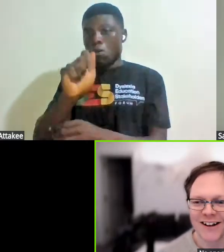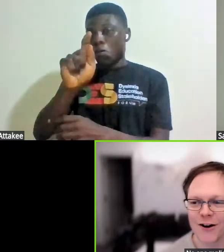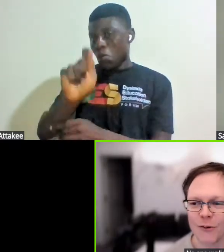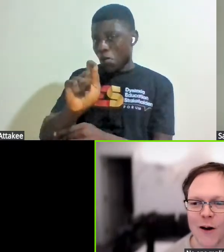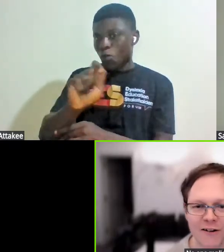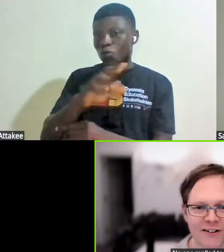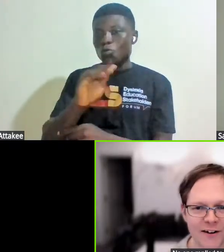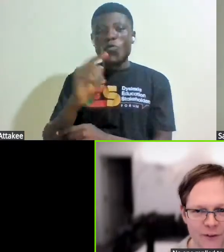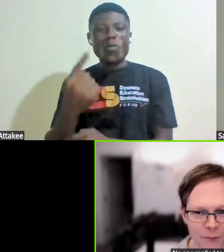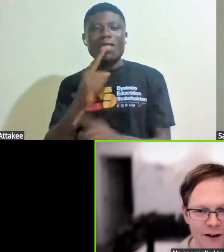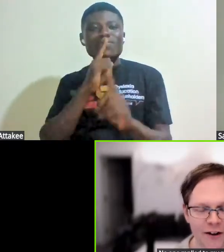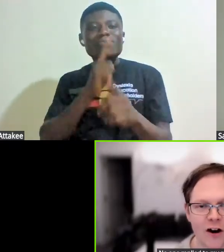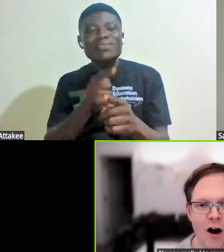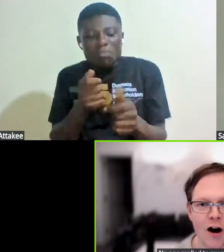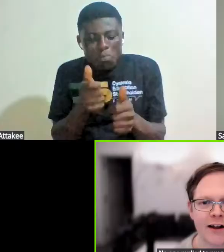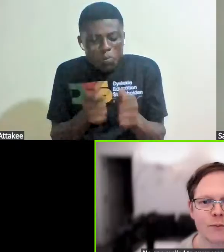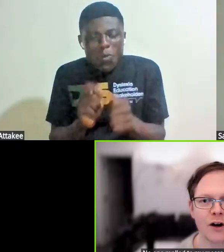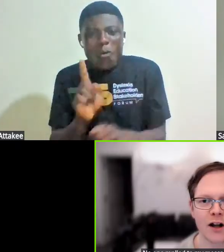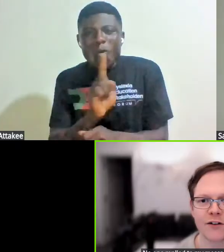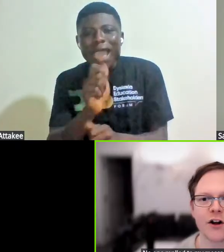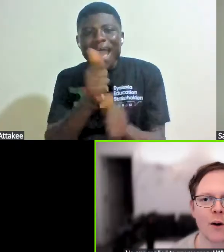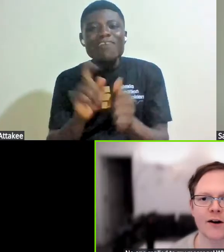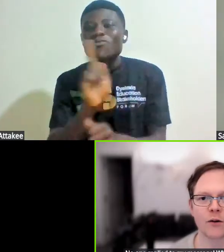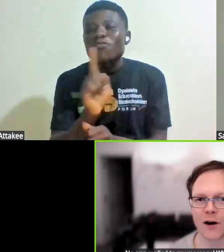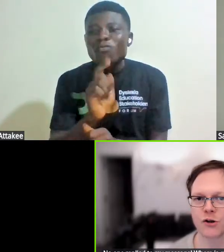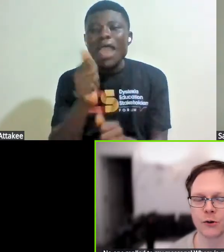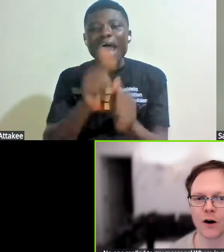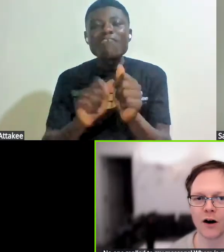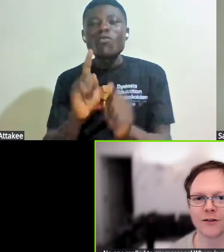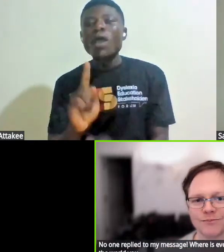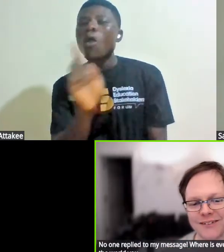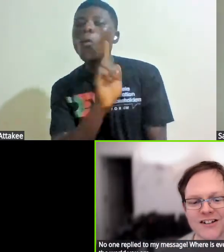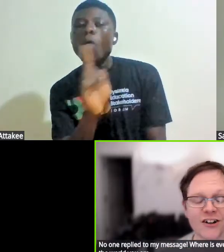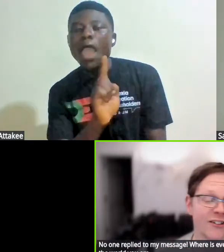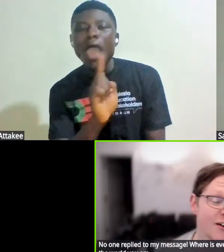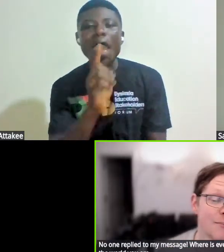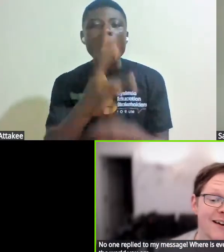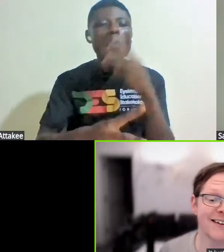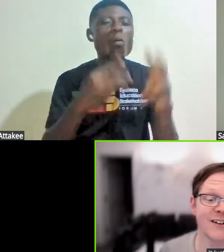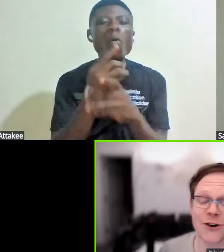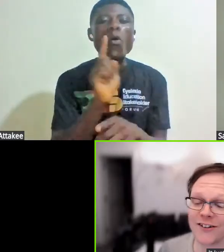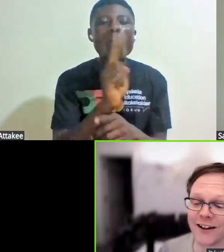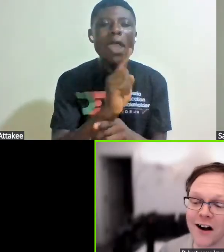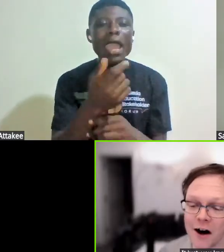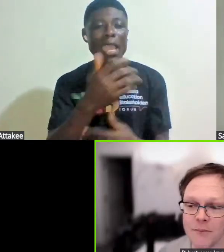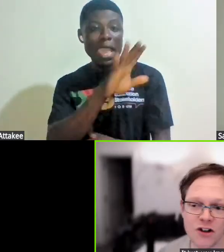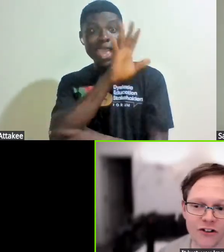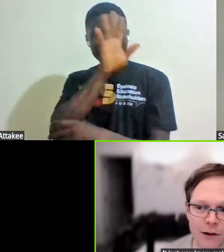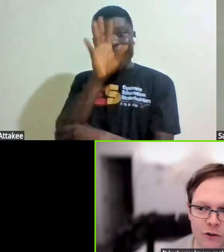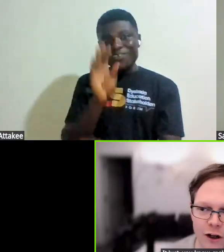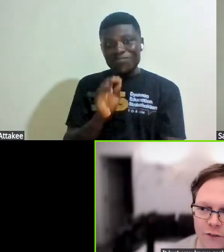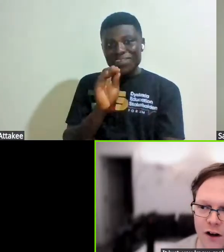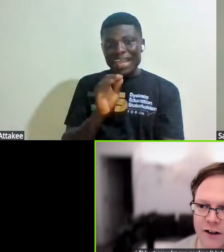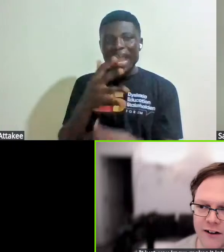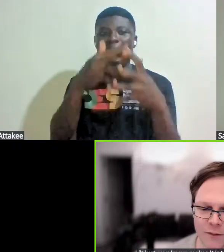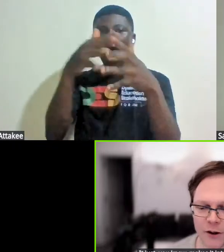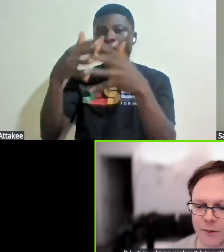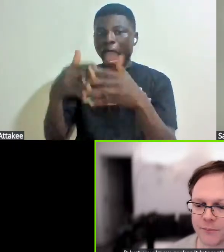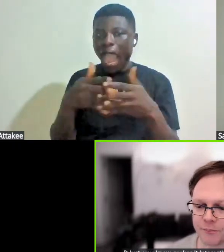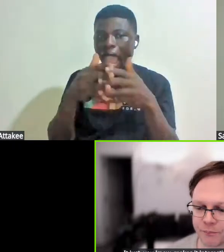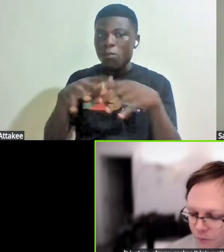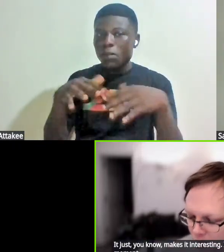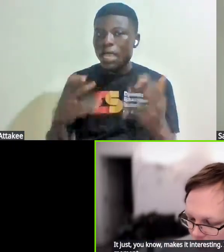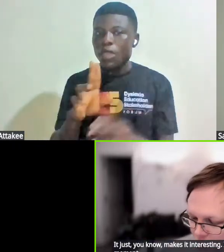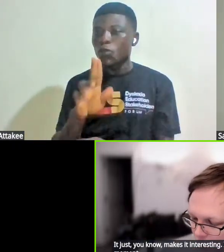message. Where is everyone? I would love to know where in the world you are. It just, makes it interesting. I'm just outside of London at the